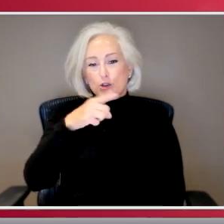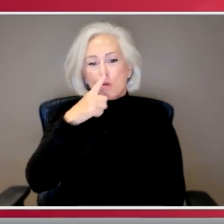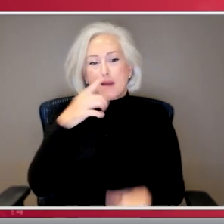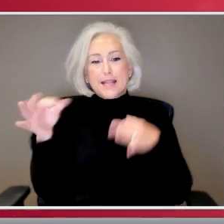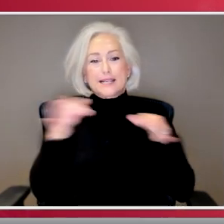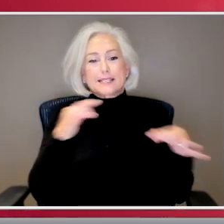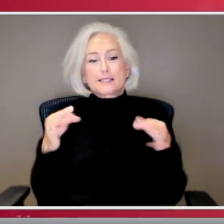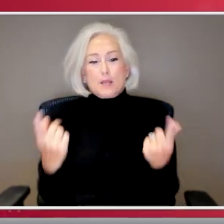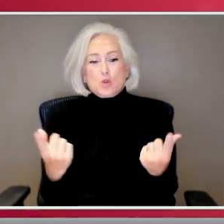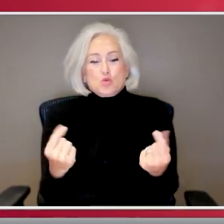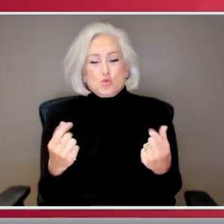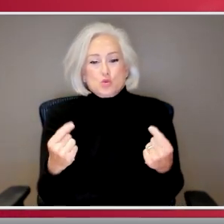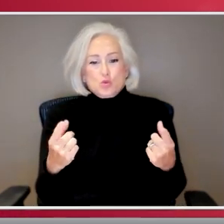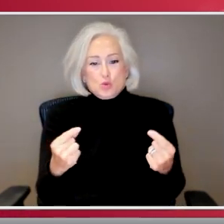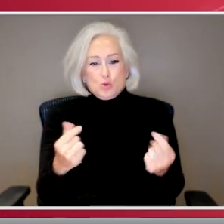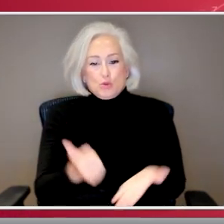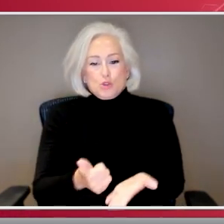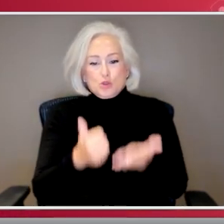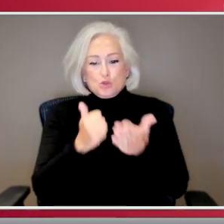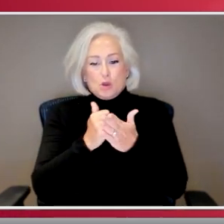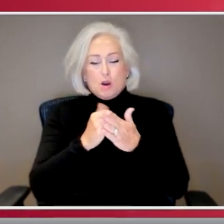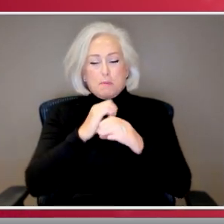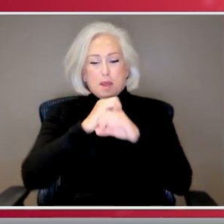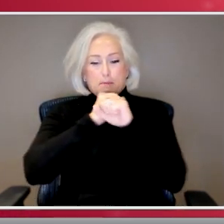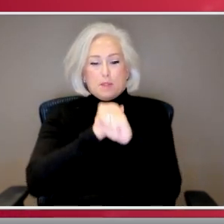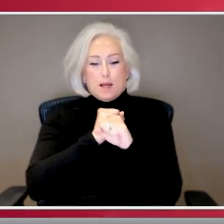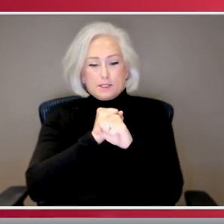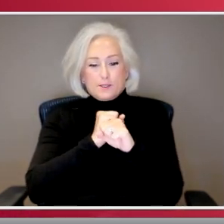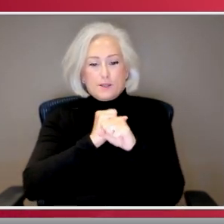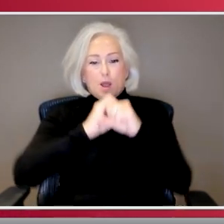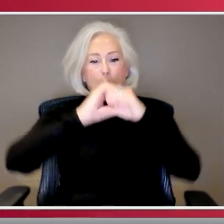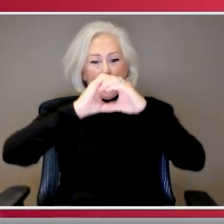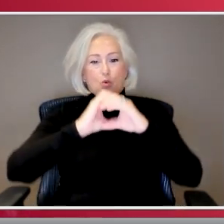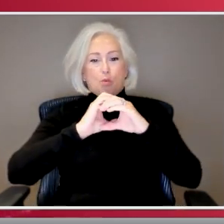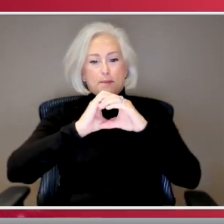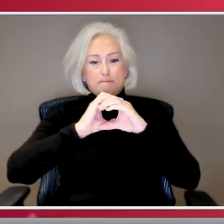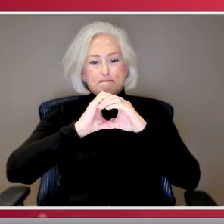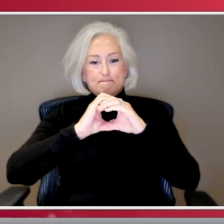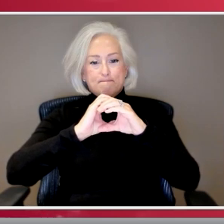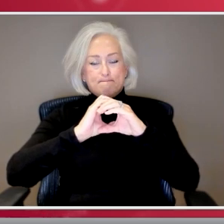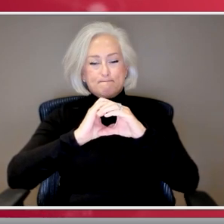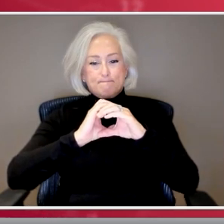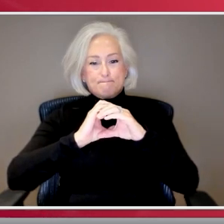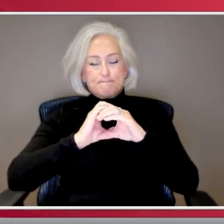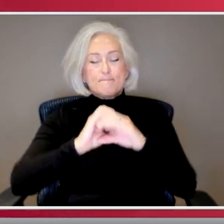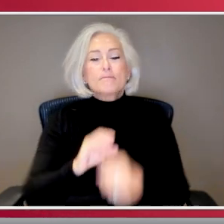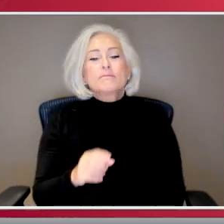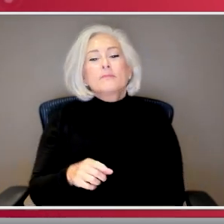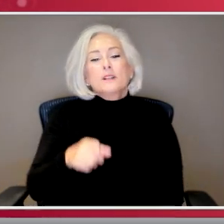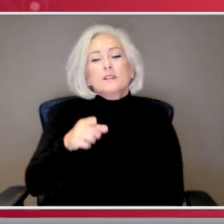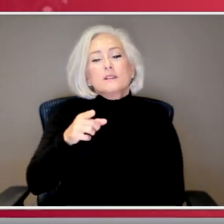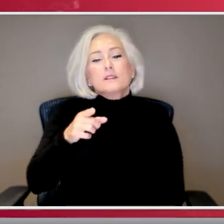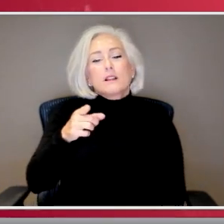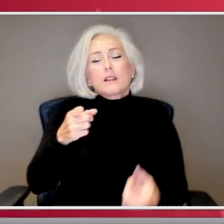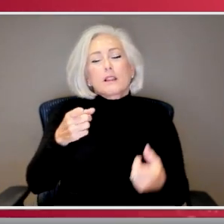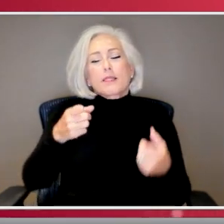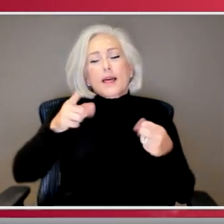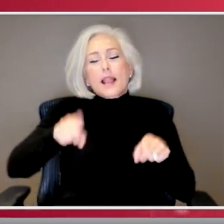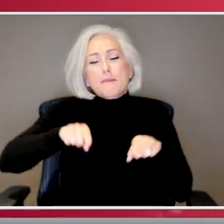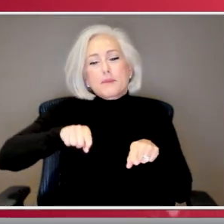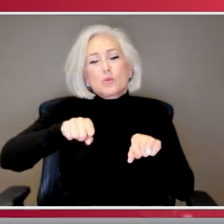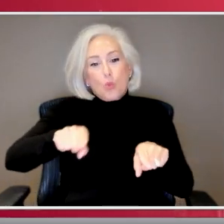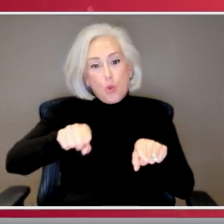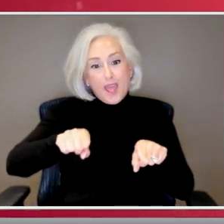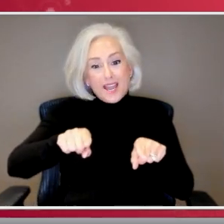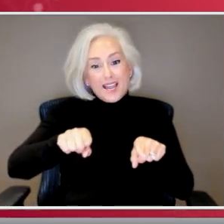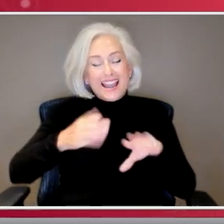the blockages, and at what point of the surgery was this image taken? Yeah. Yeah, so this is after the reconstruction has been done, and I